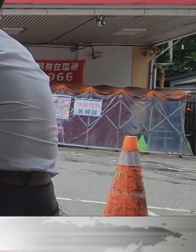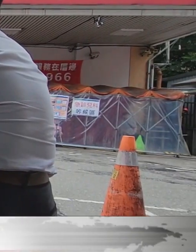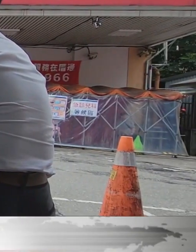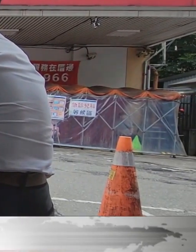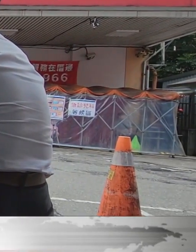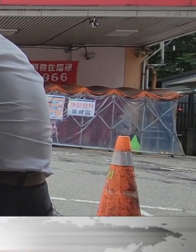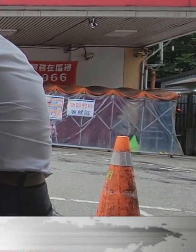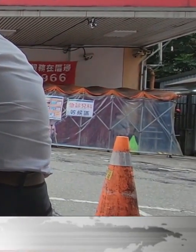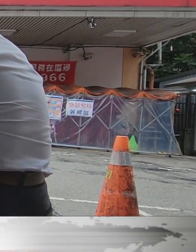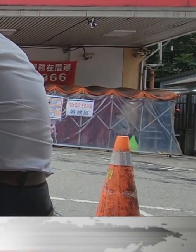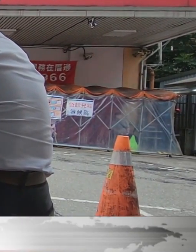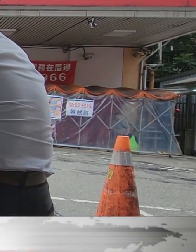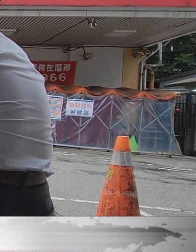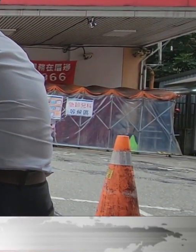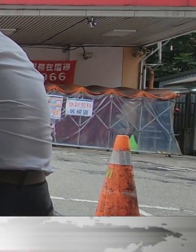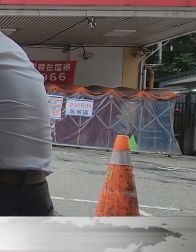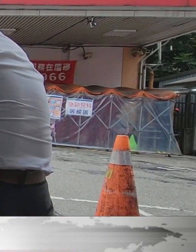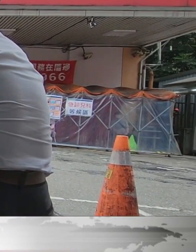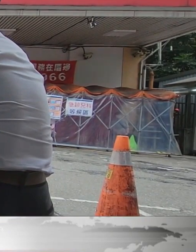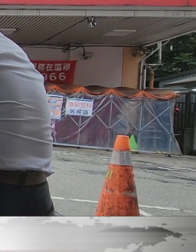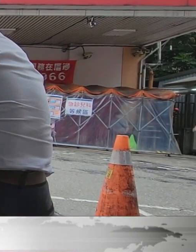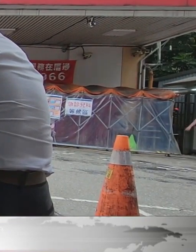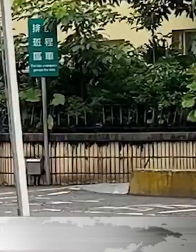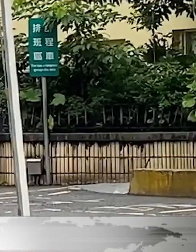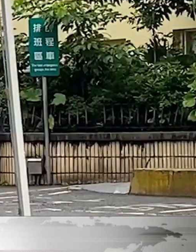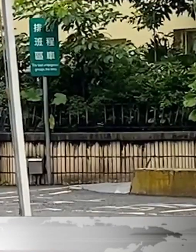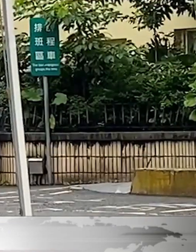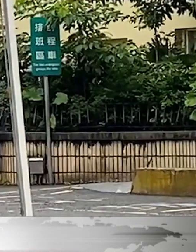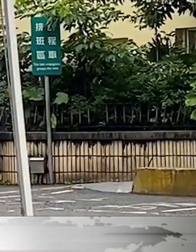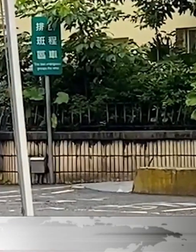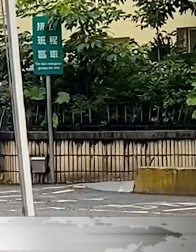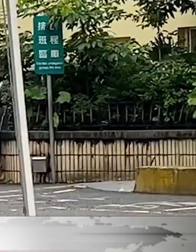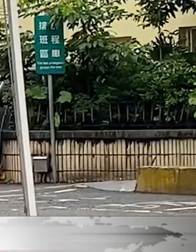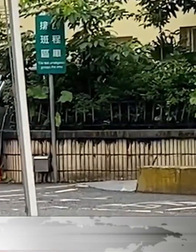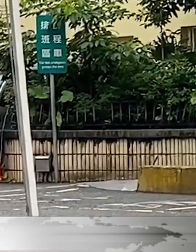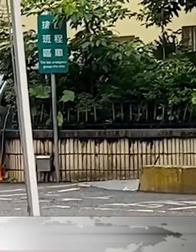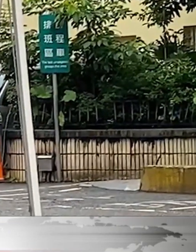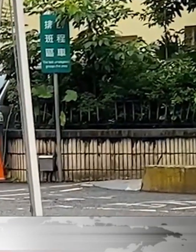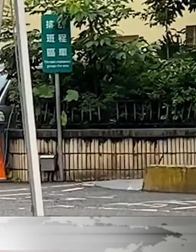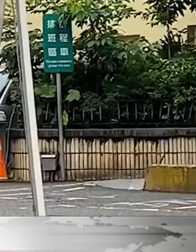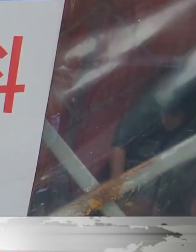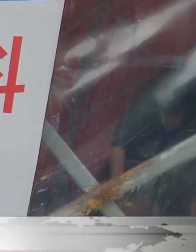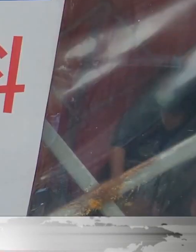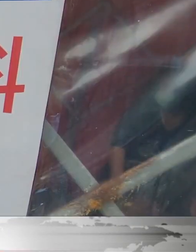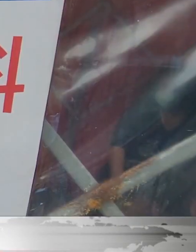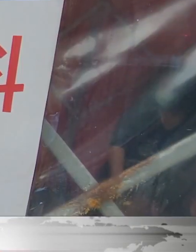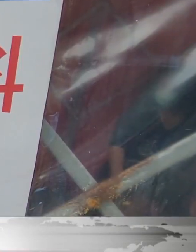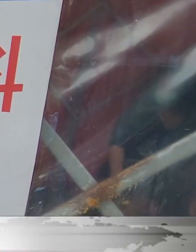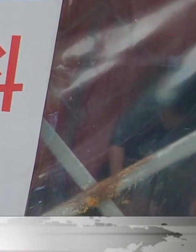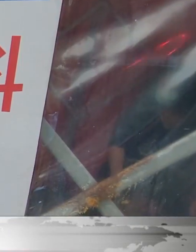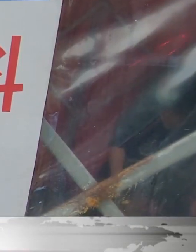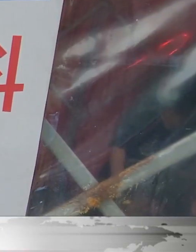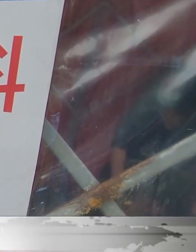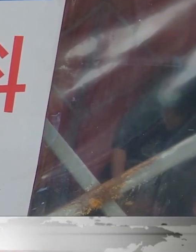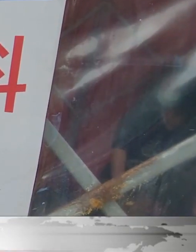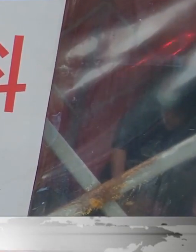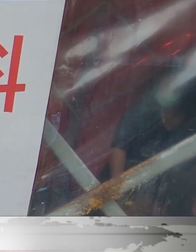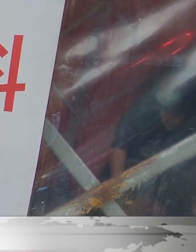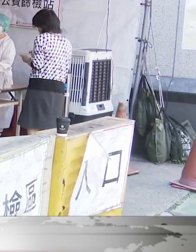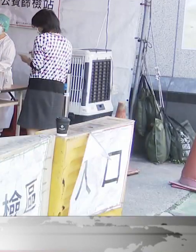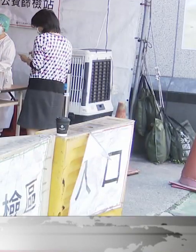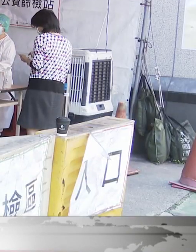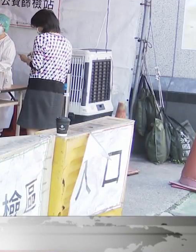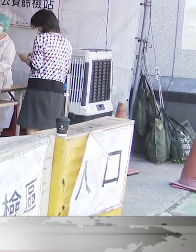more experience and faster ways of transferring them to wards and providing treatment. Since the start of the pandemic, Taiwan has recorded more than 2